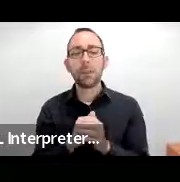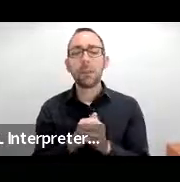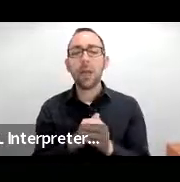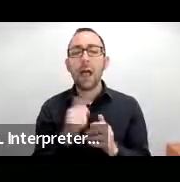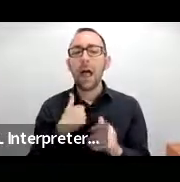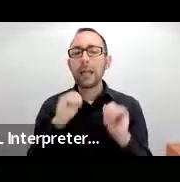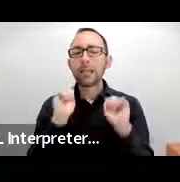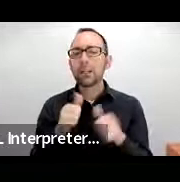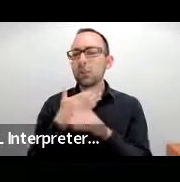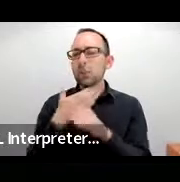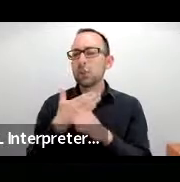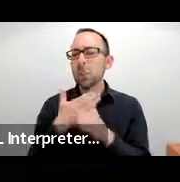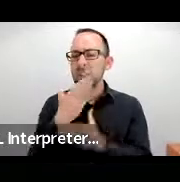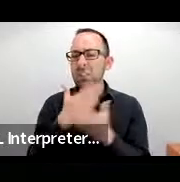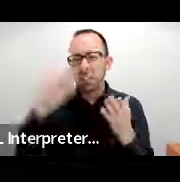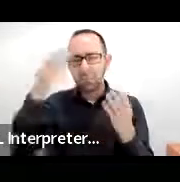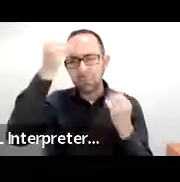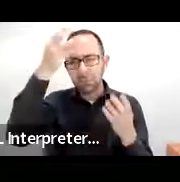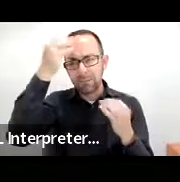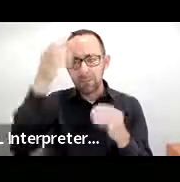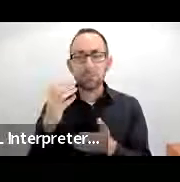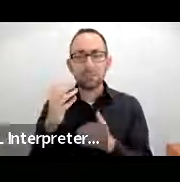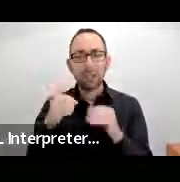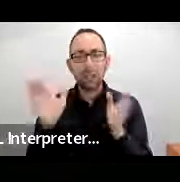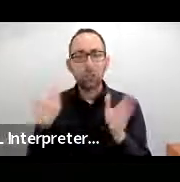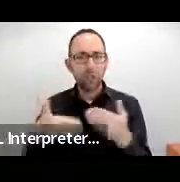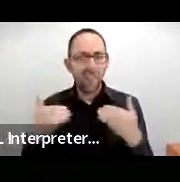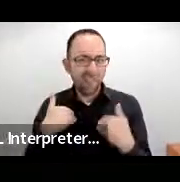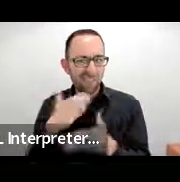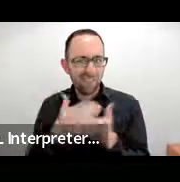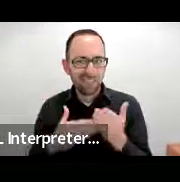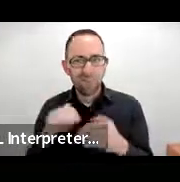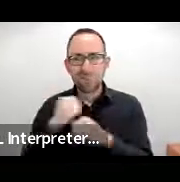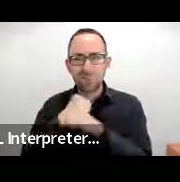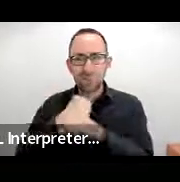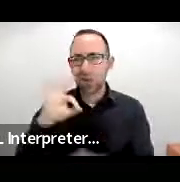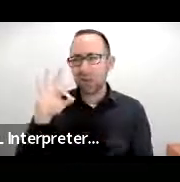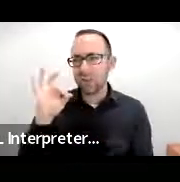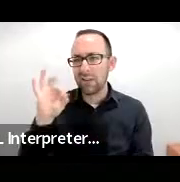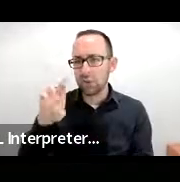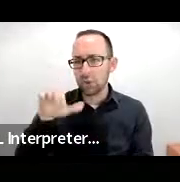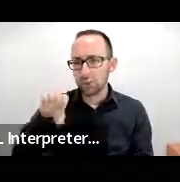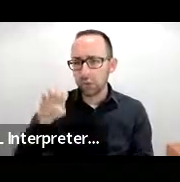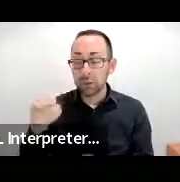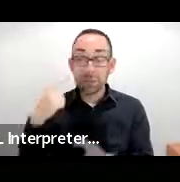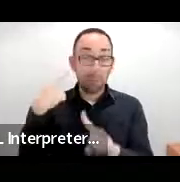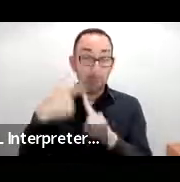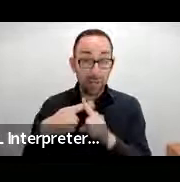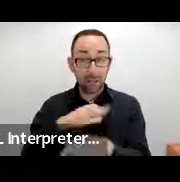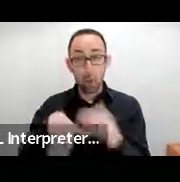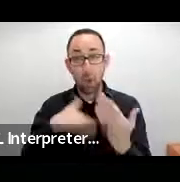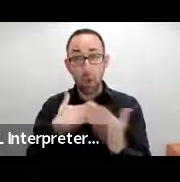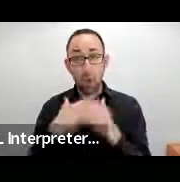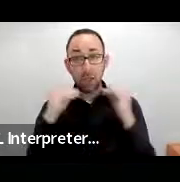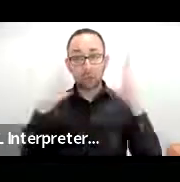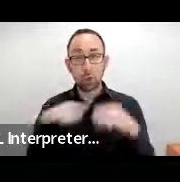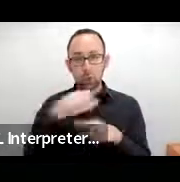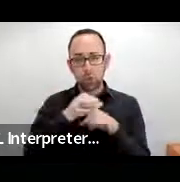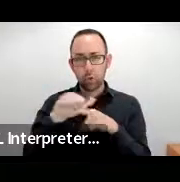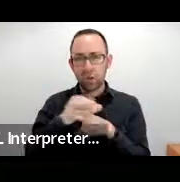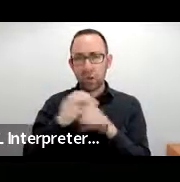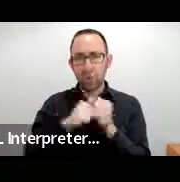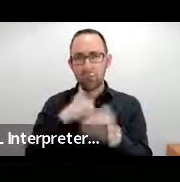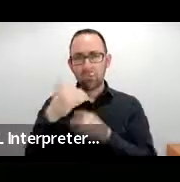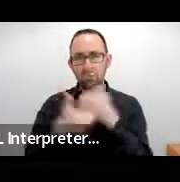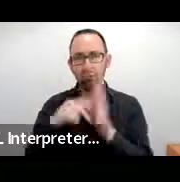I can share with you that our classrooms have security features. We also train all of our teachers in a protocol